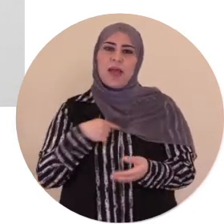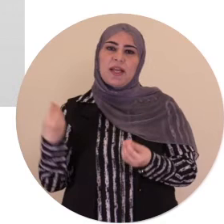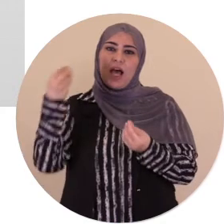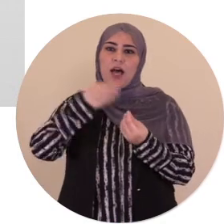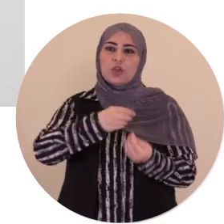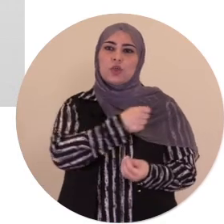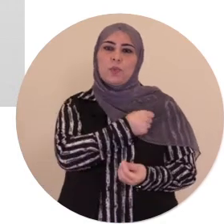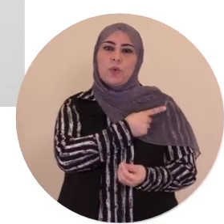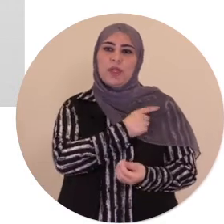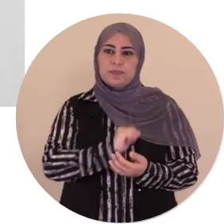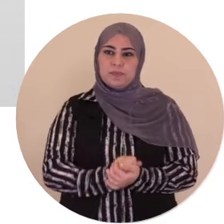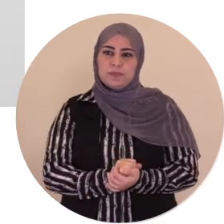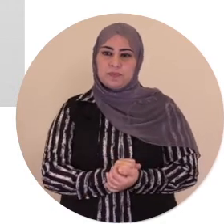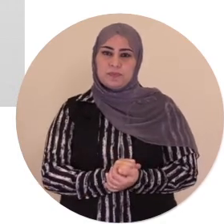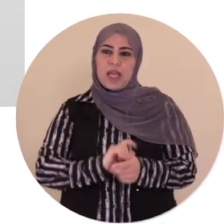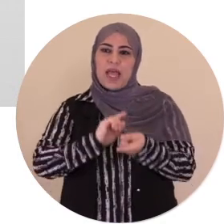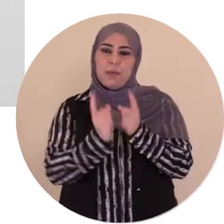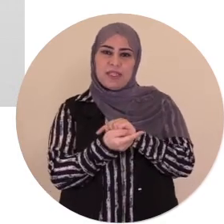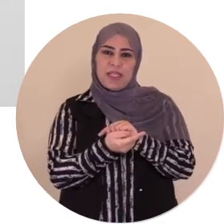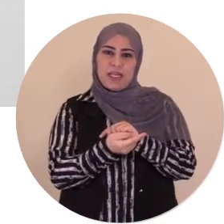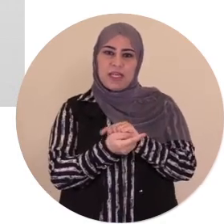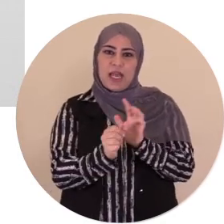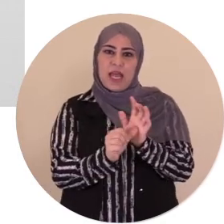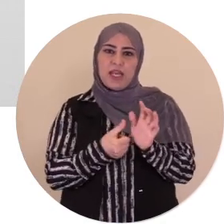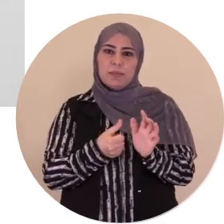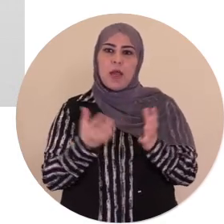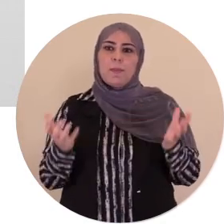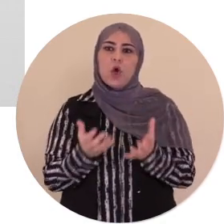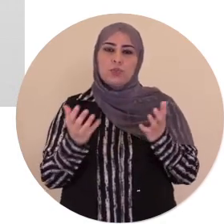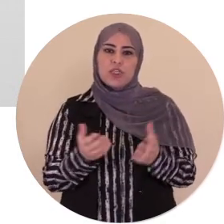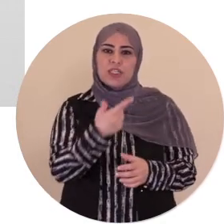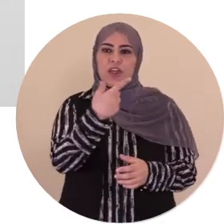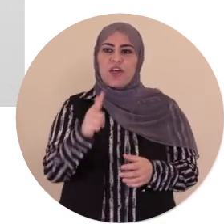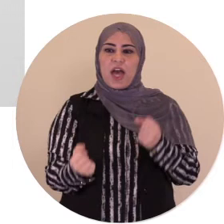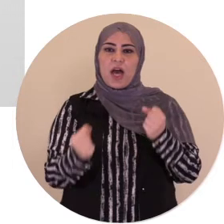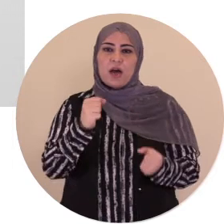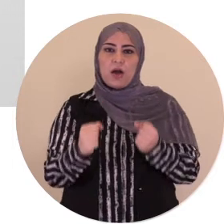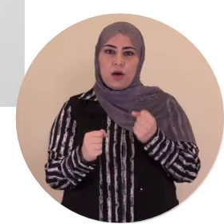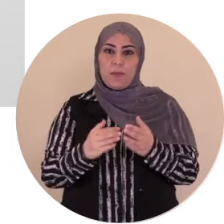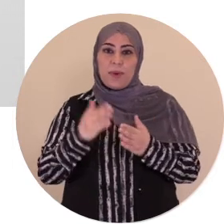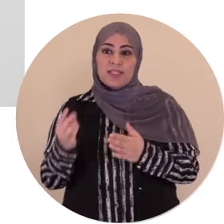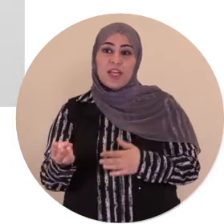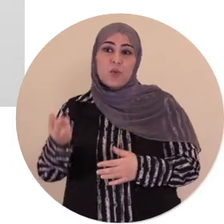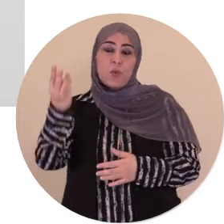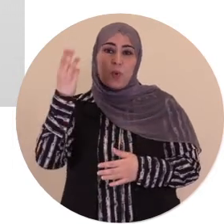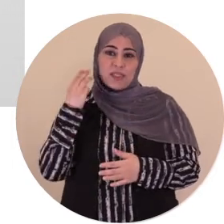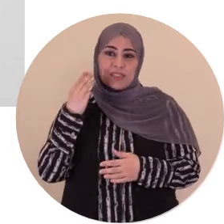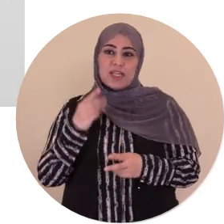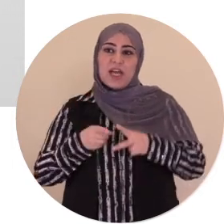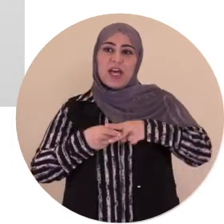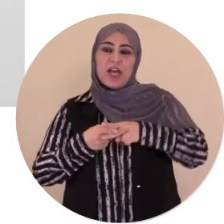start with our object. The car, because there is no modal verb, we're going to use is, am, was, were, or